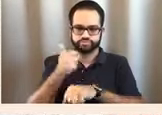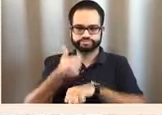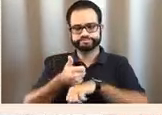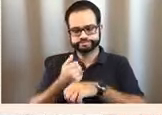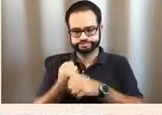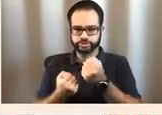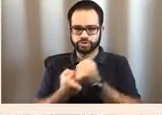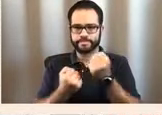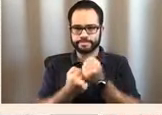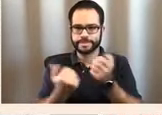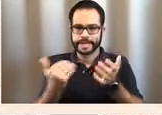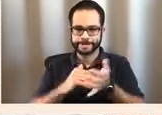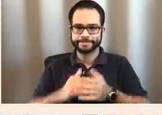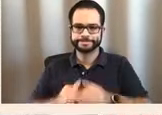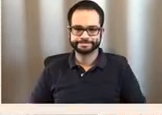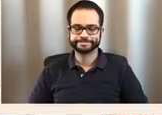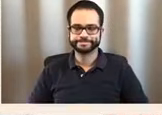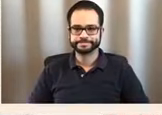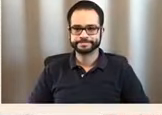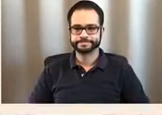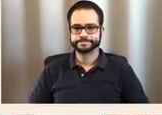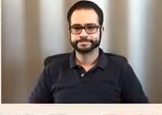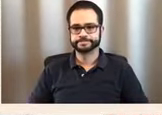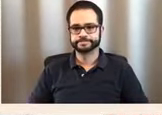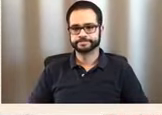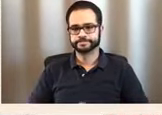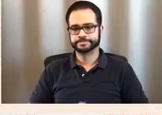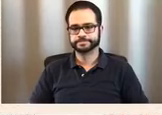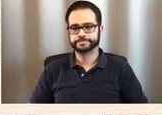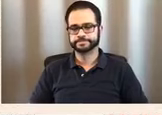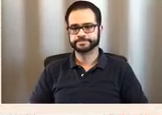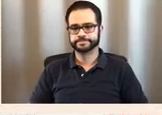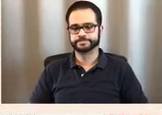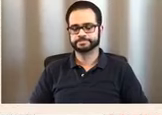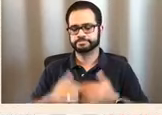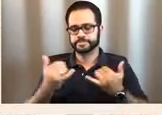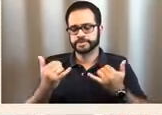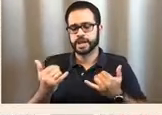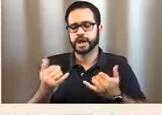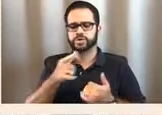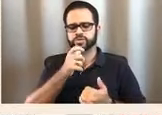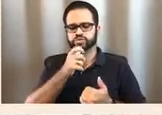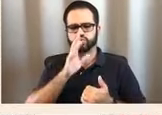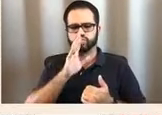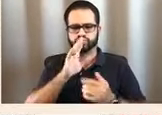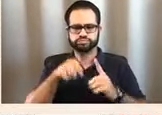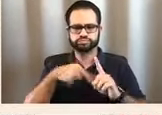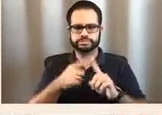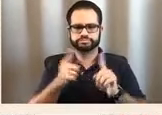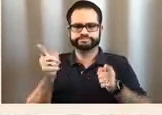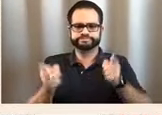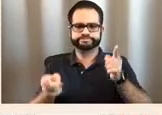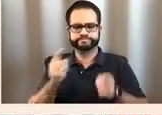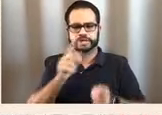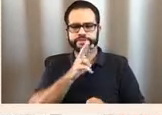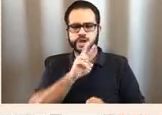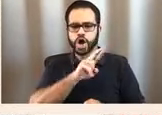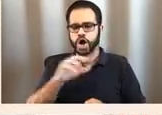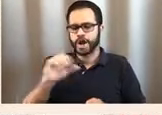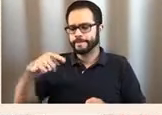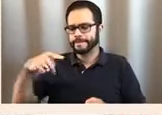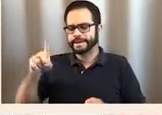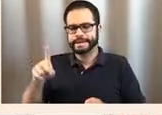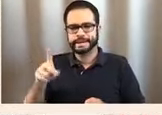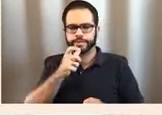Clark. And next, Jan is going to speak about who is VR and APD. Thank you,